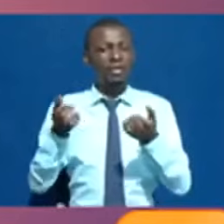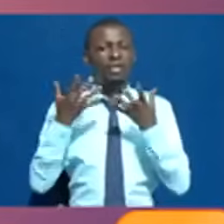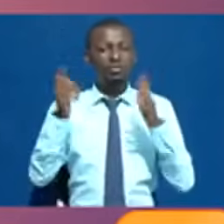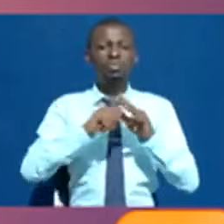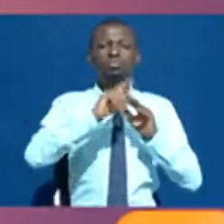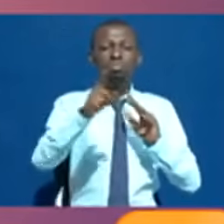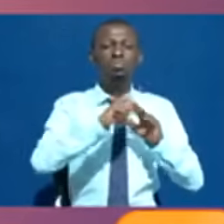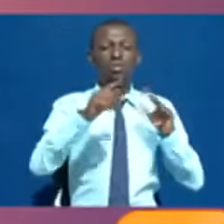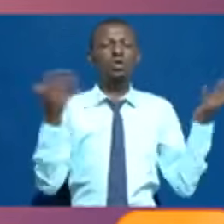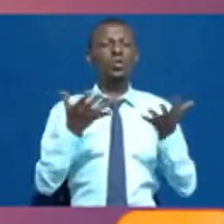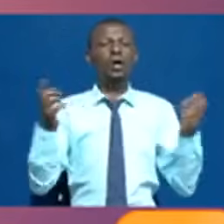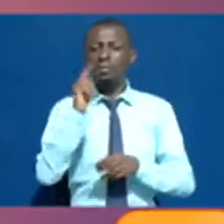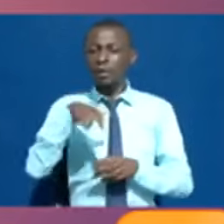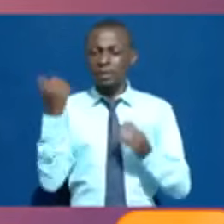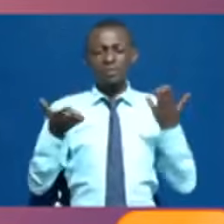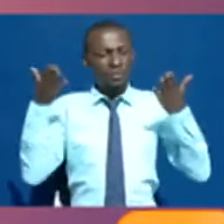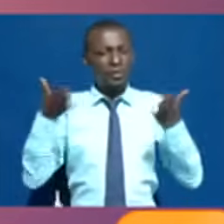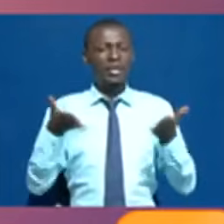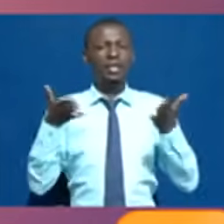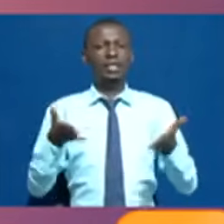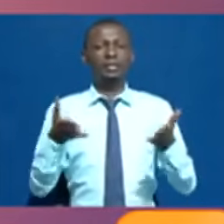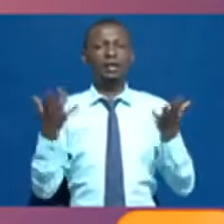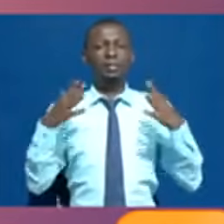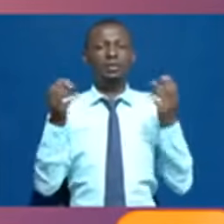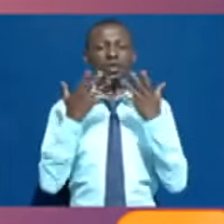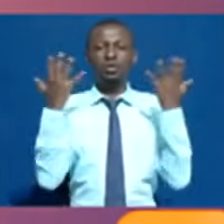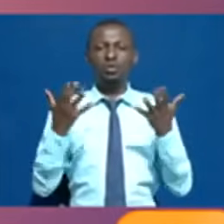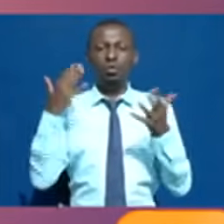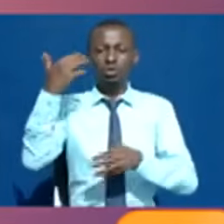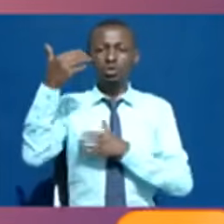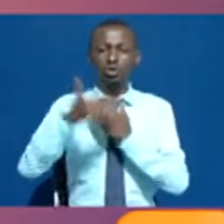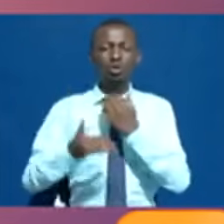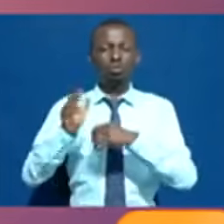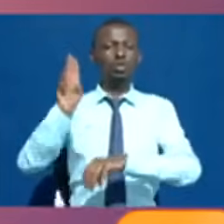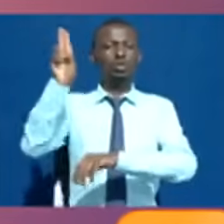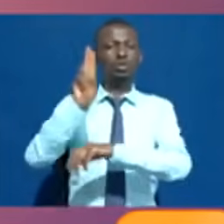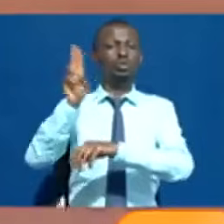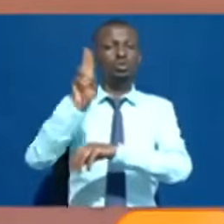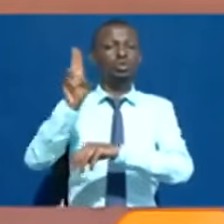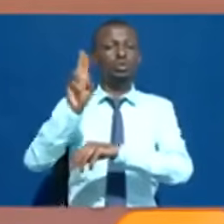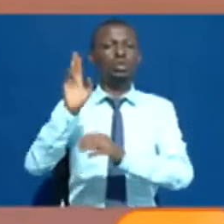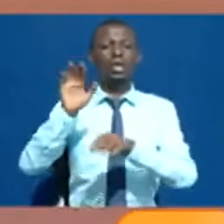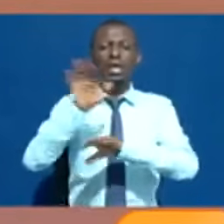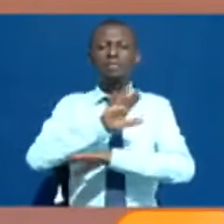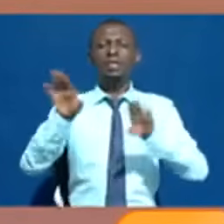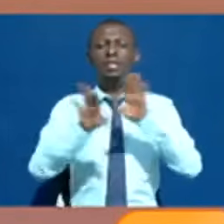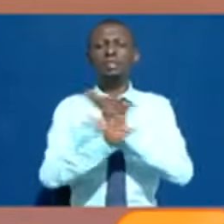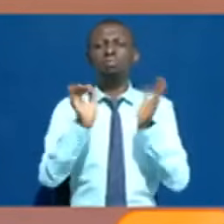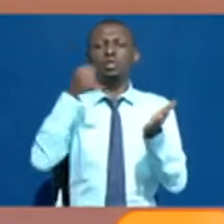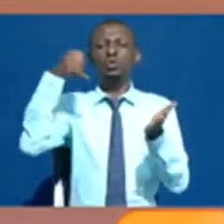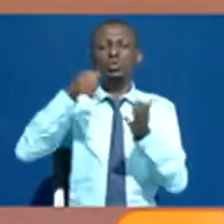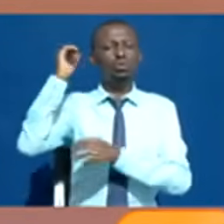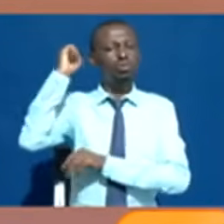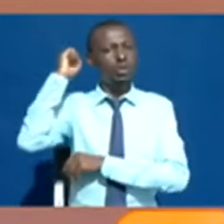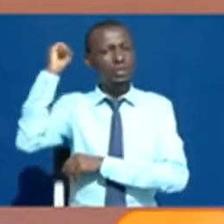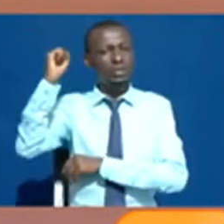wapi? So we are telling people should stop using politicizing everything. Salasya